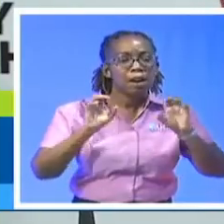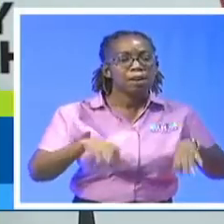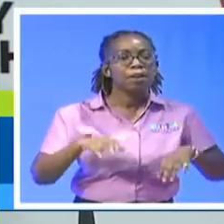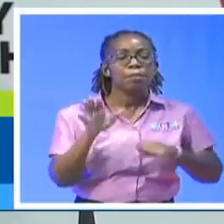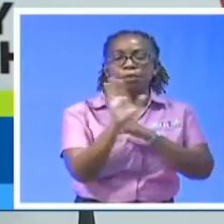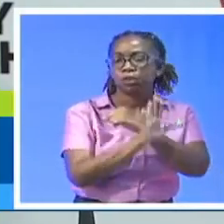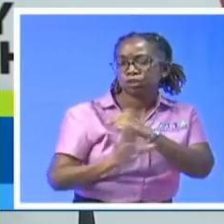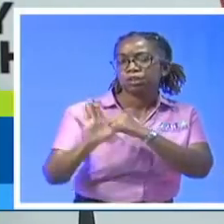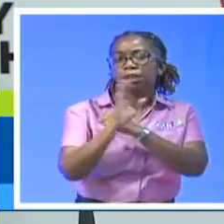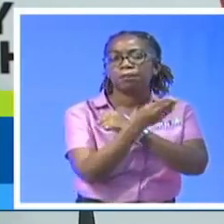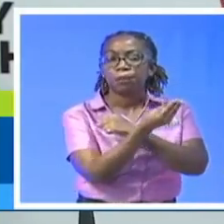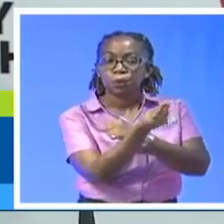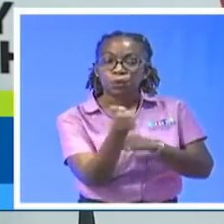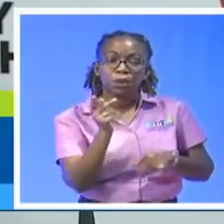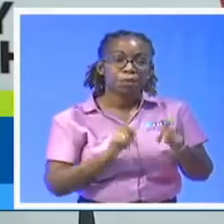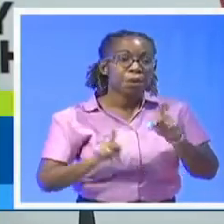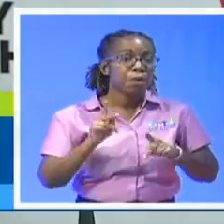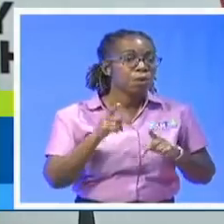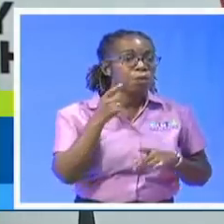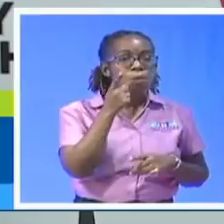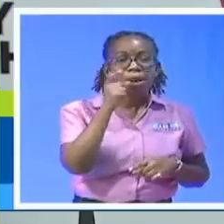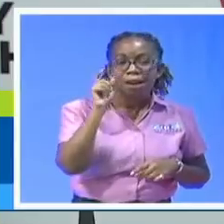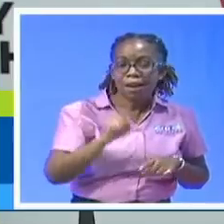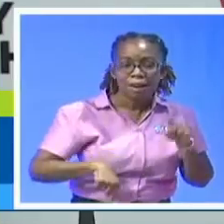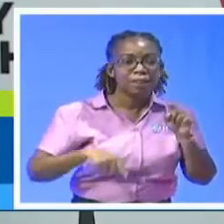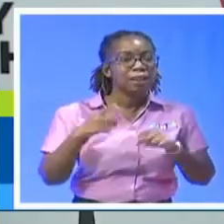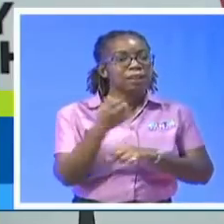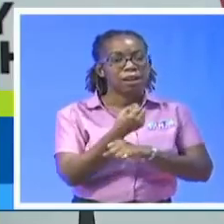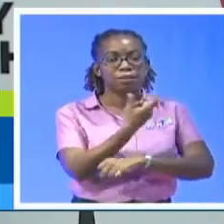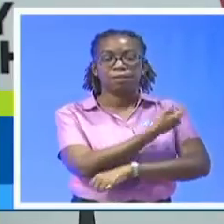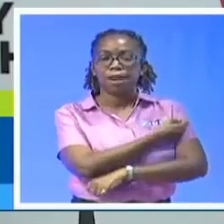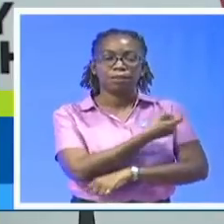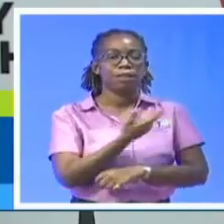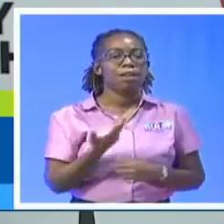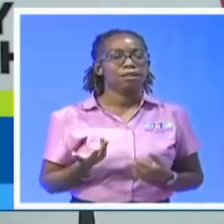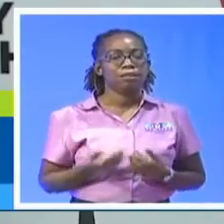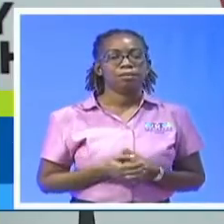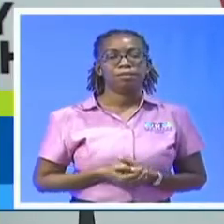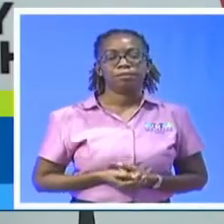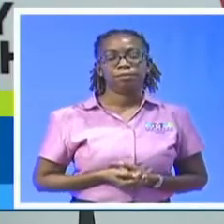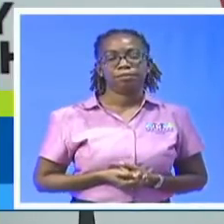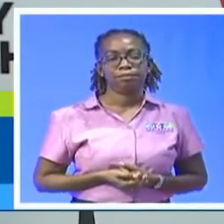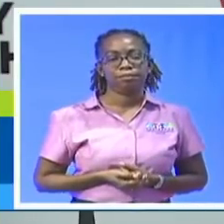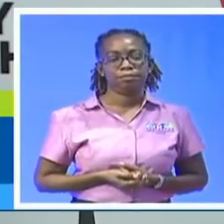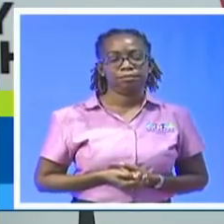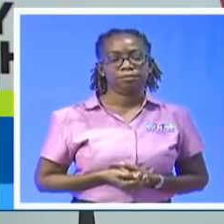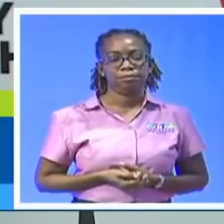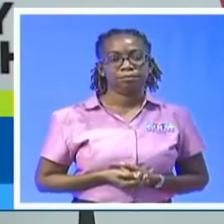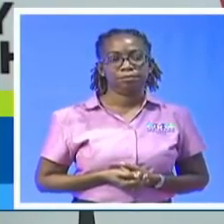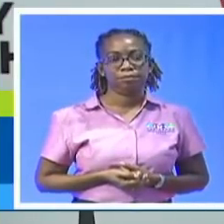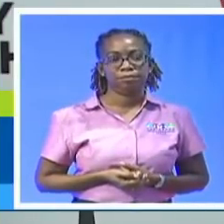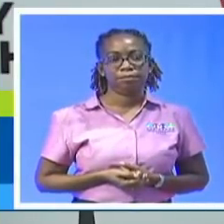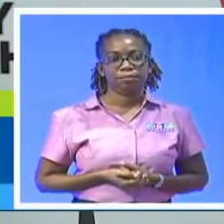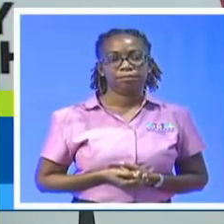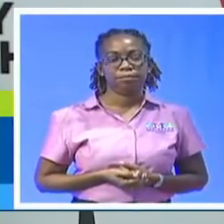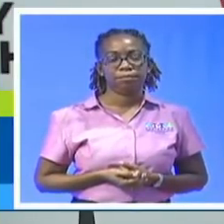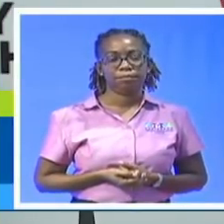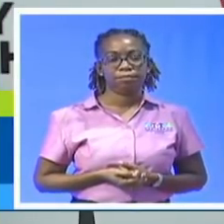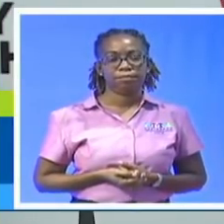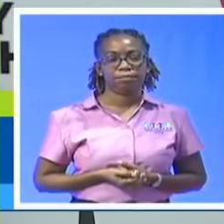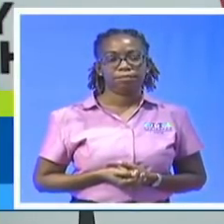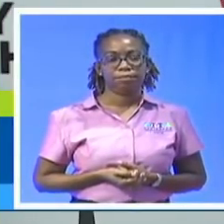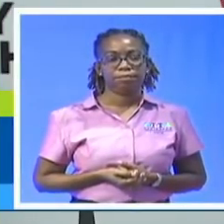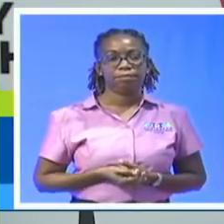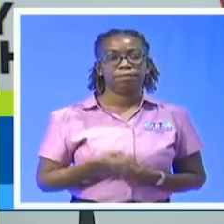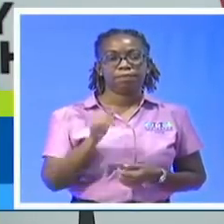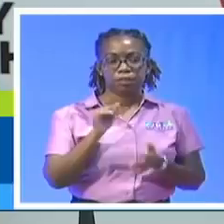of the population who cannot be vaccinated from contracting an infectious disease like COVID. So that's the